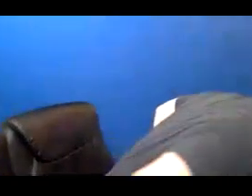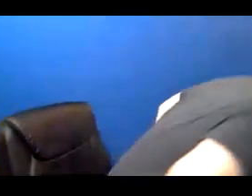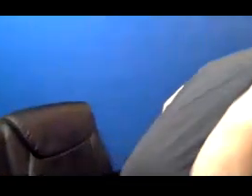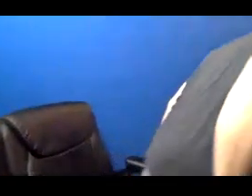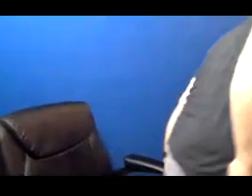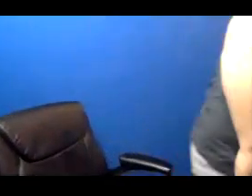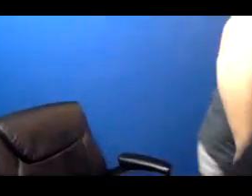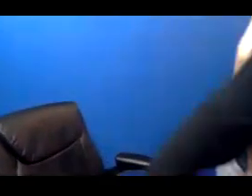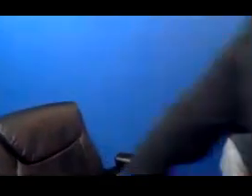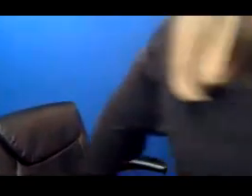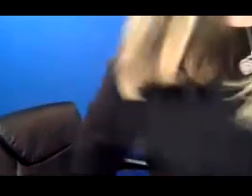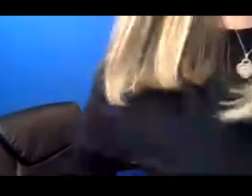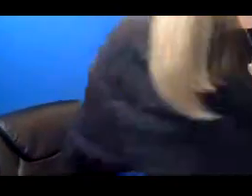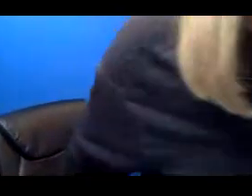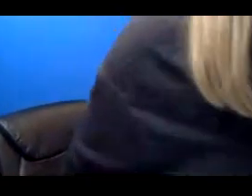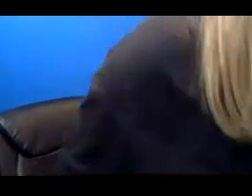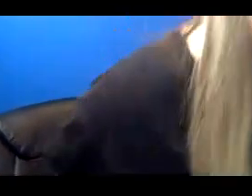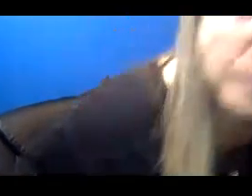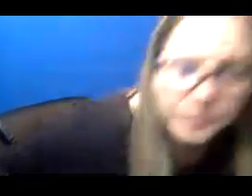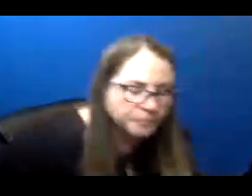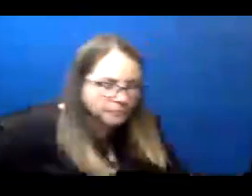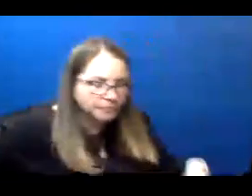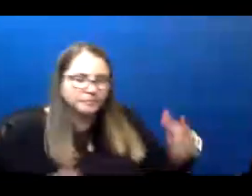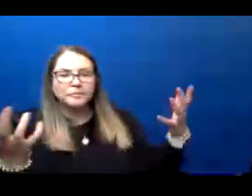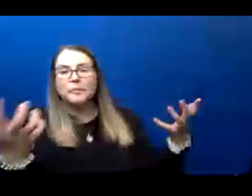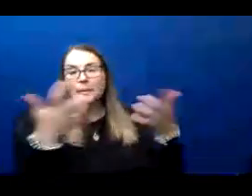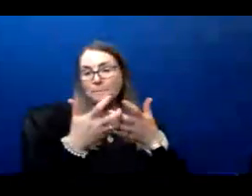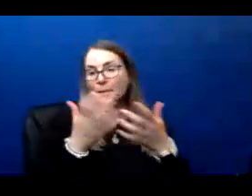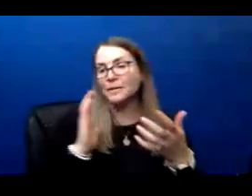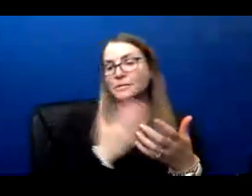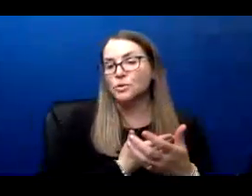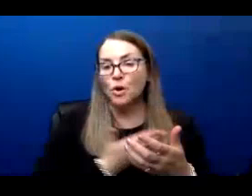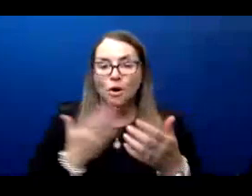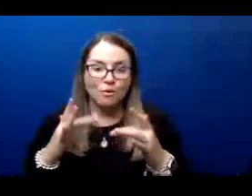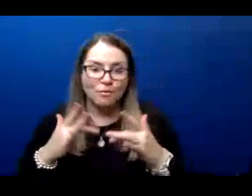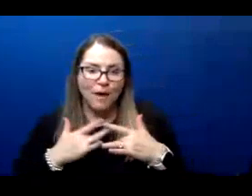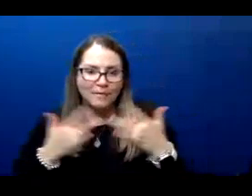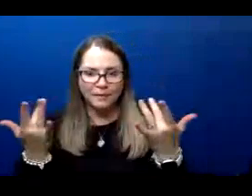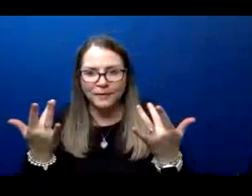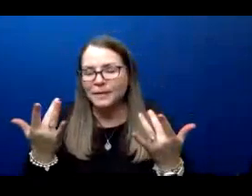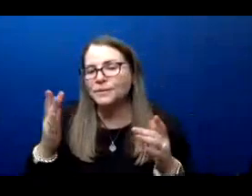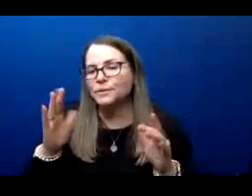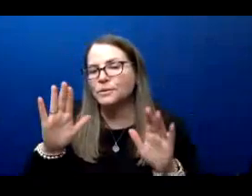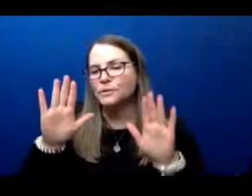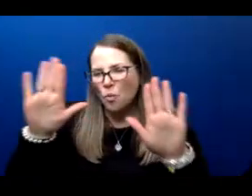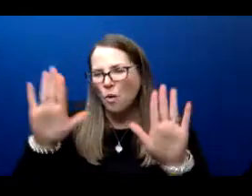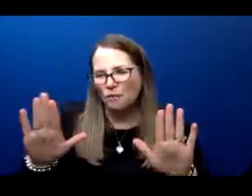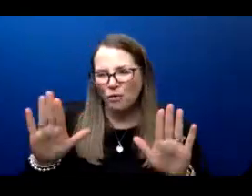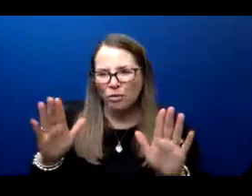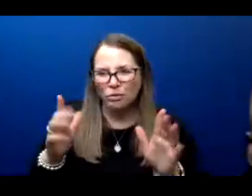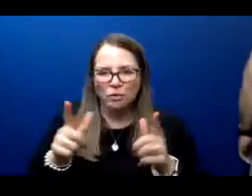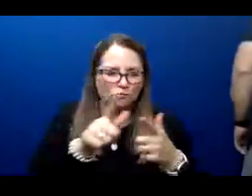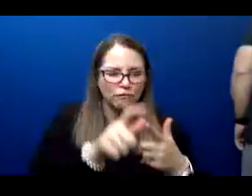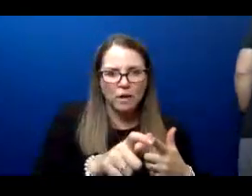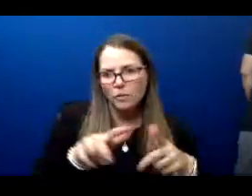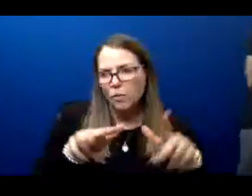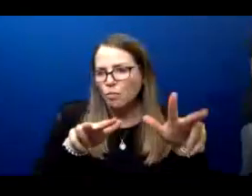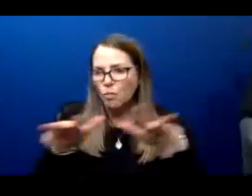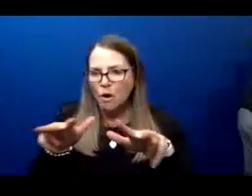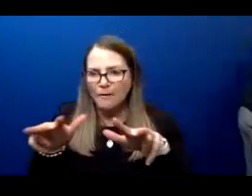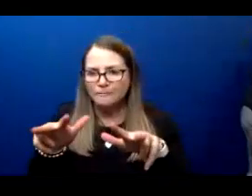that particular pillar of our activities. It was a wonderful event. It's a run-walk event. As the day